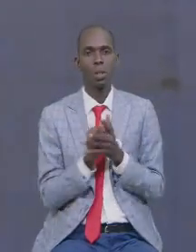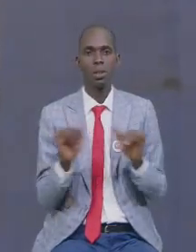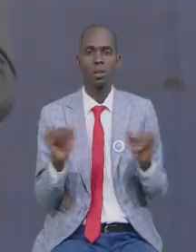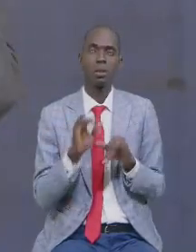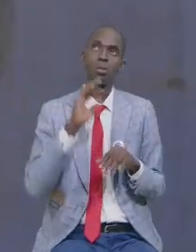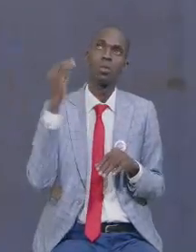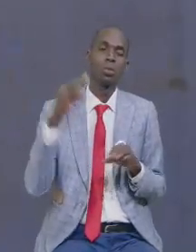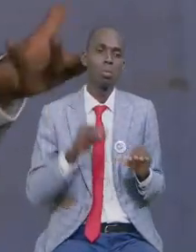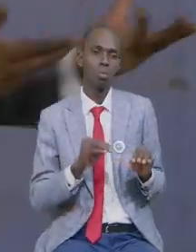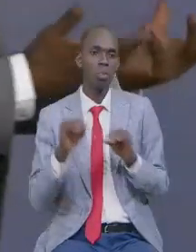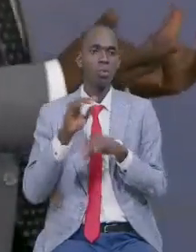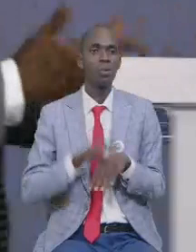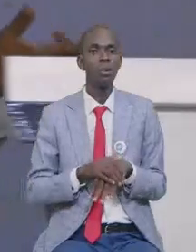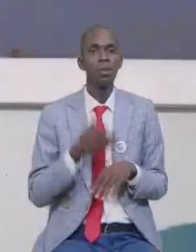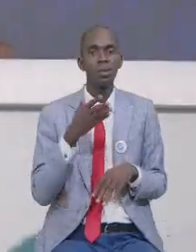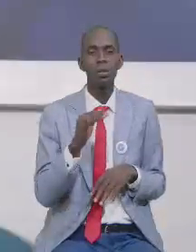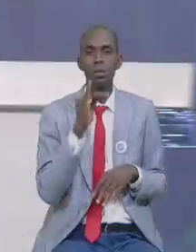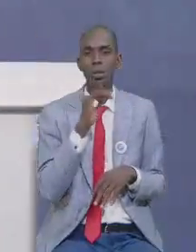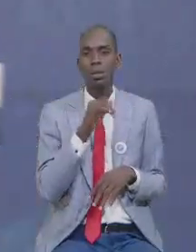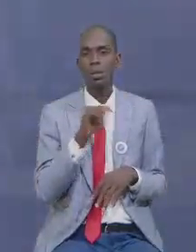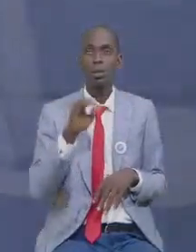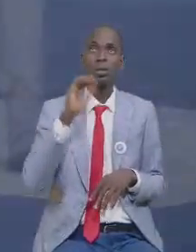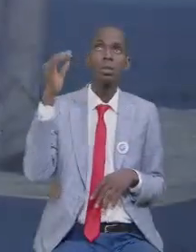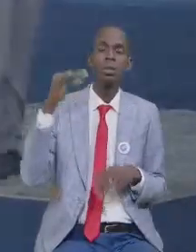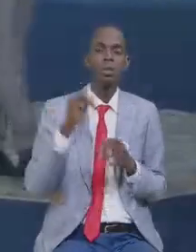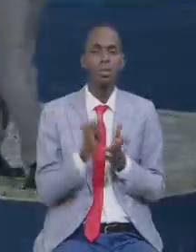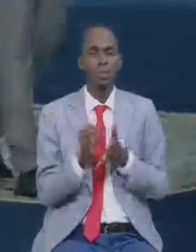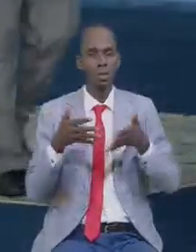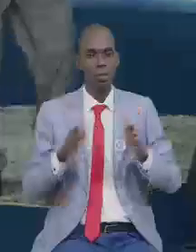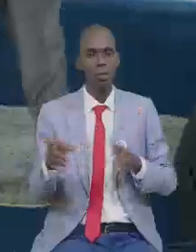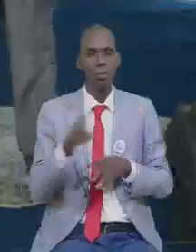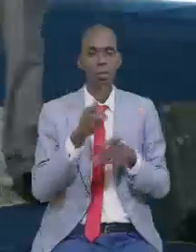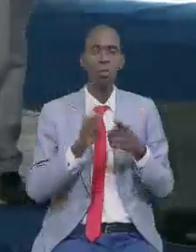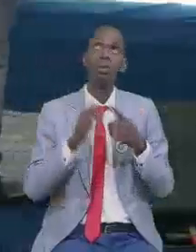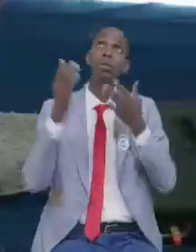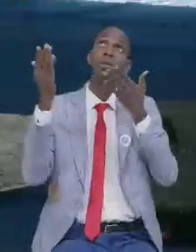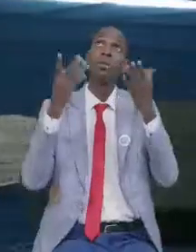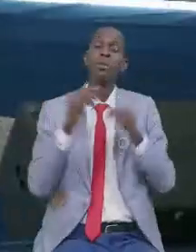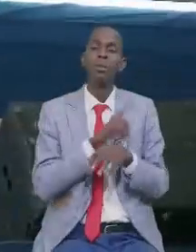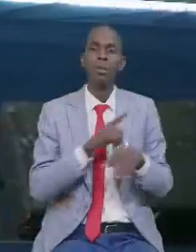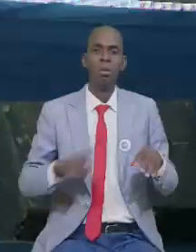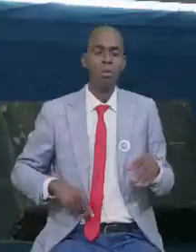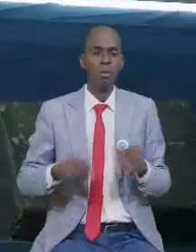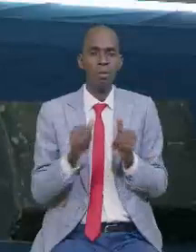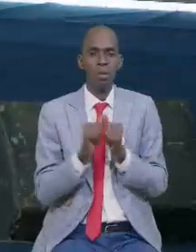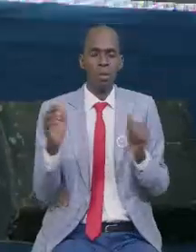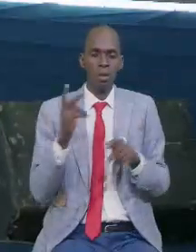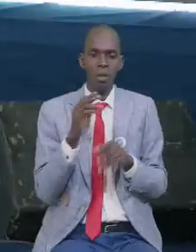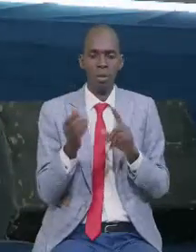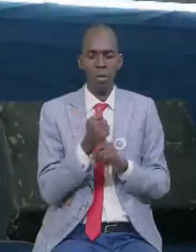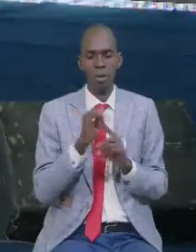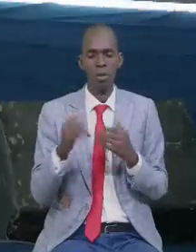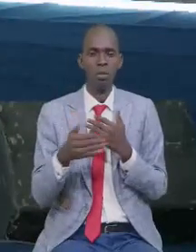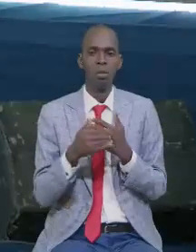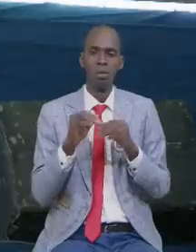on. There is the grace that enables you to serve the Lord unreservedly. Move